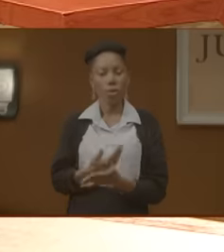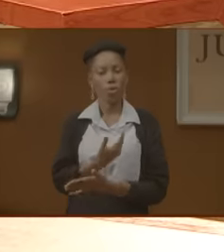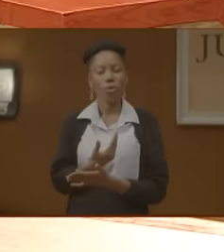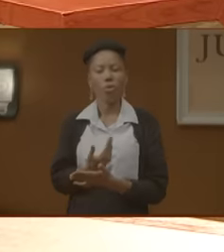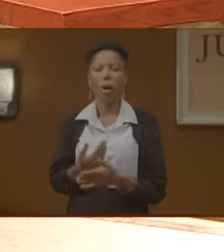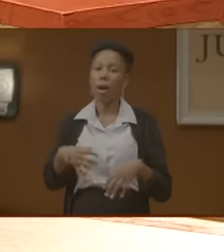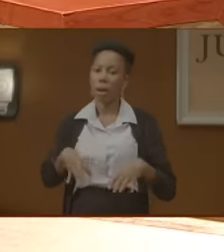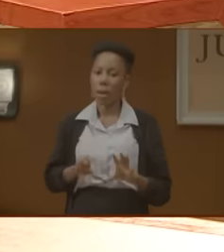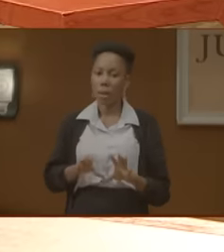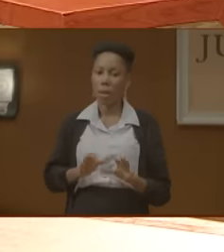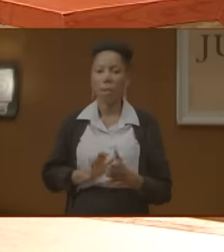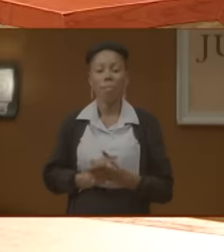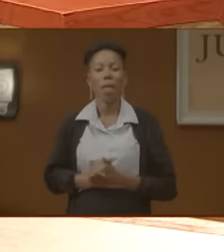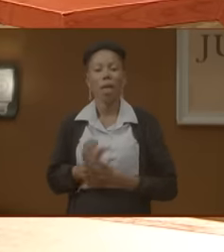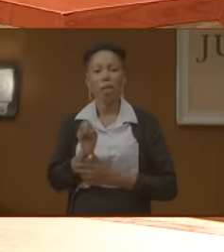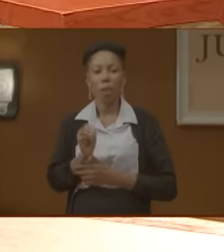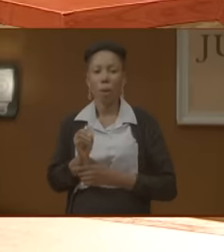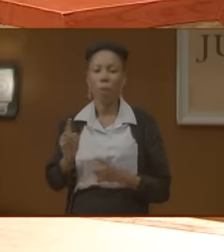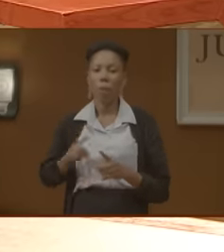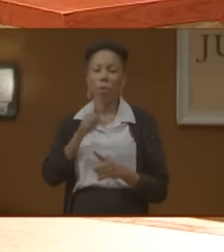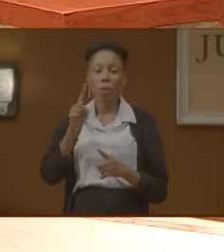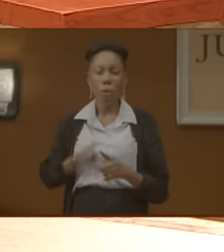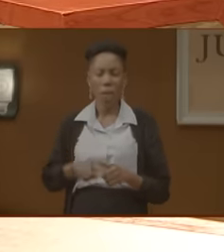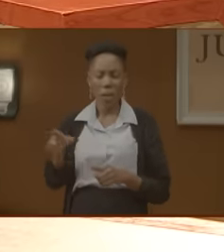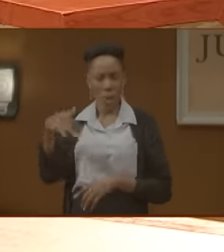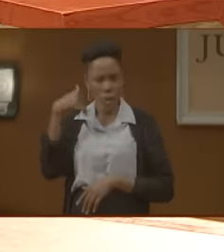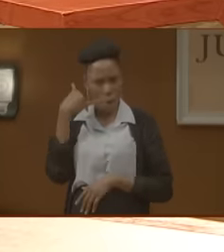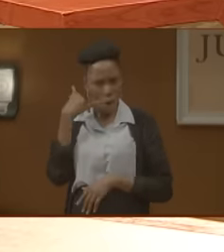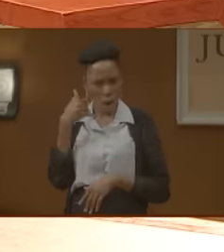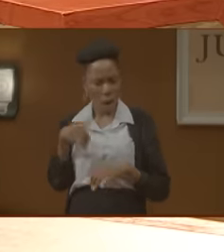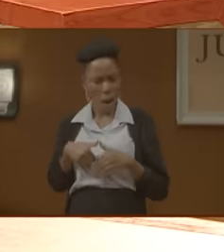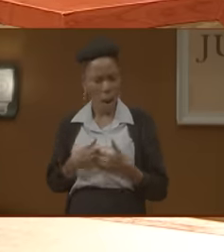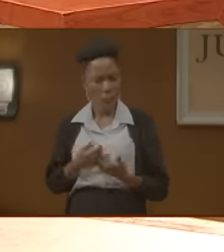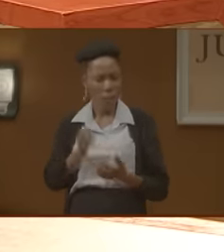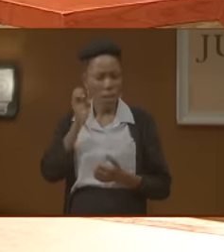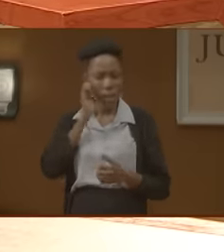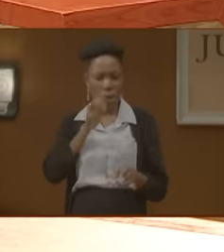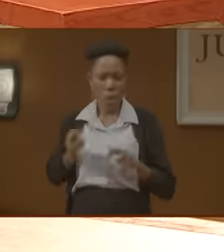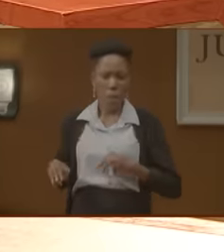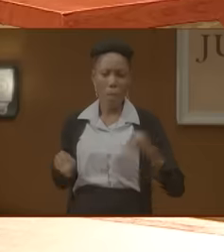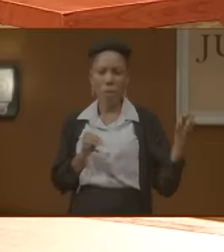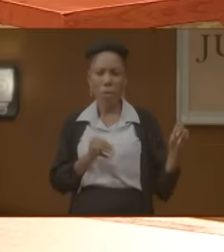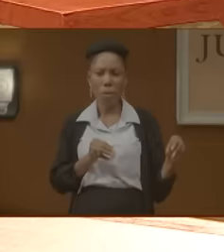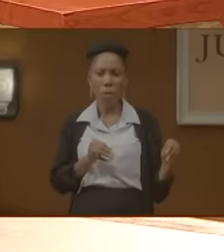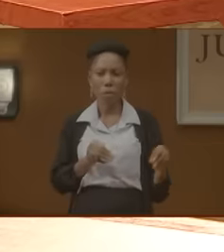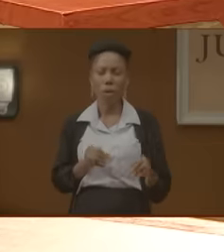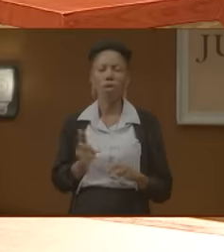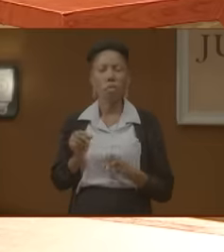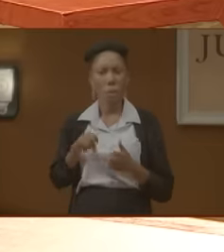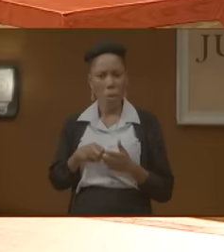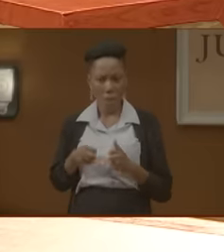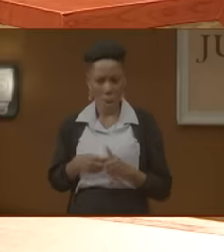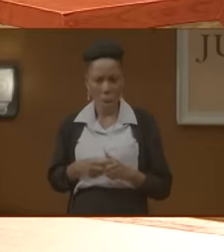class. But when I now called that she had taken them, I said, why would you, if you feel you want to go ahead,